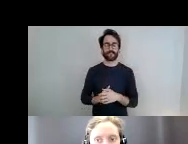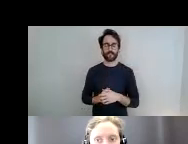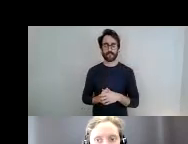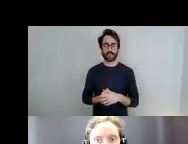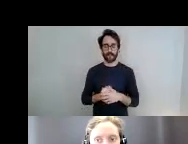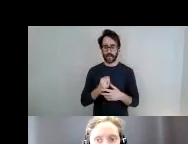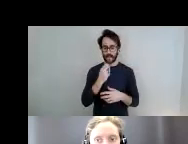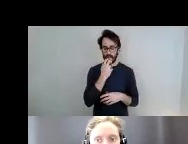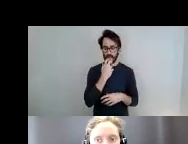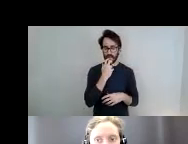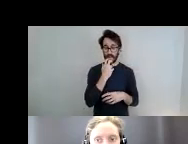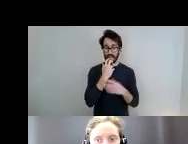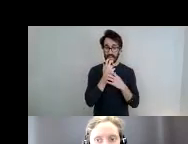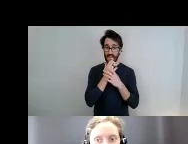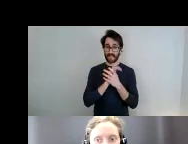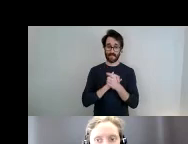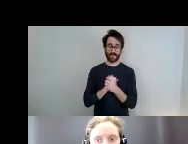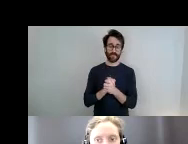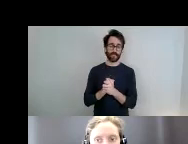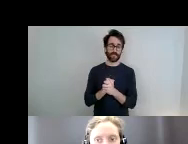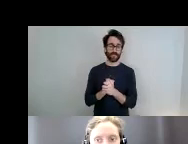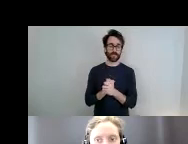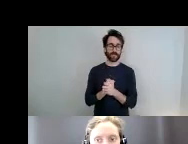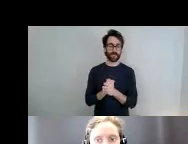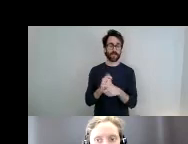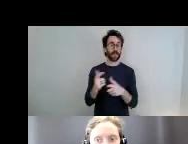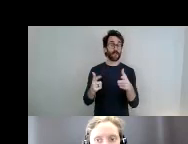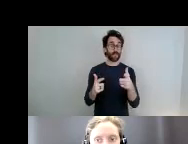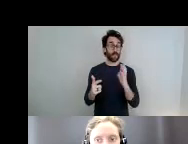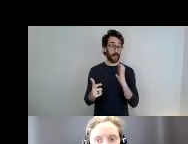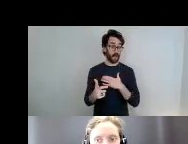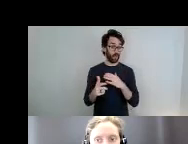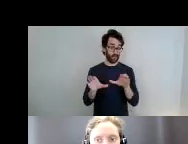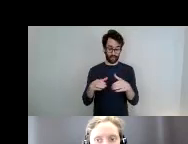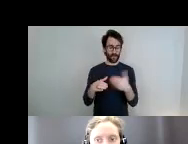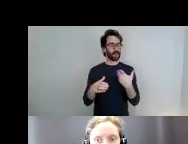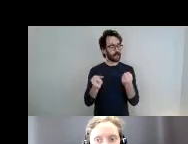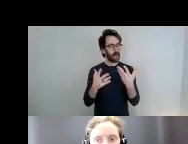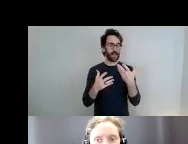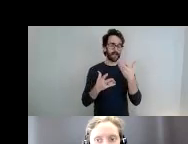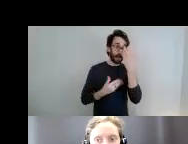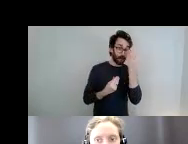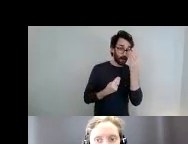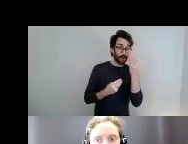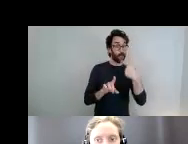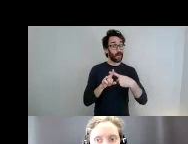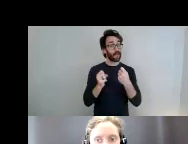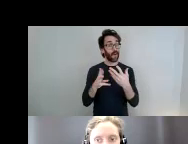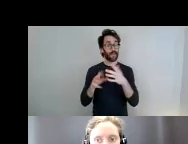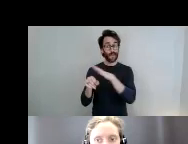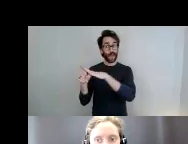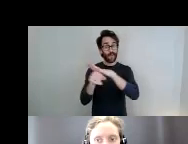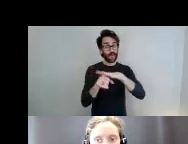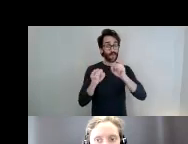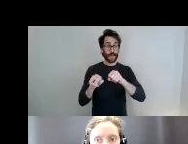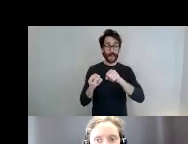we have a YouTube channel. Okay, so lots of information and lots of places where you can stay connected and